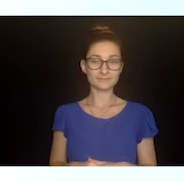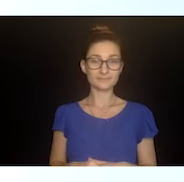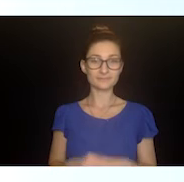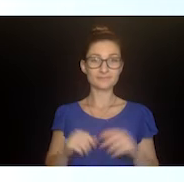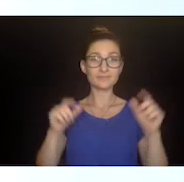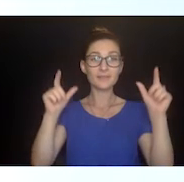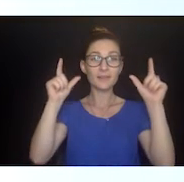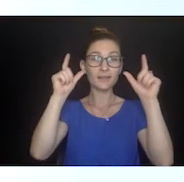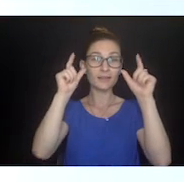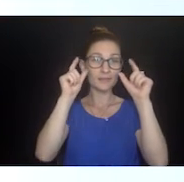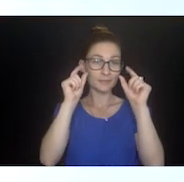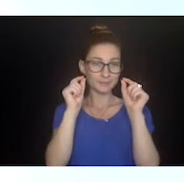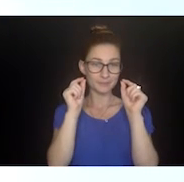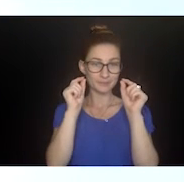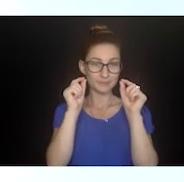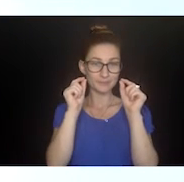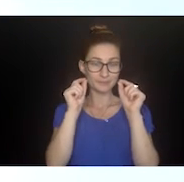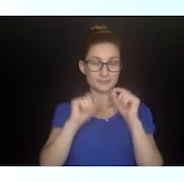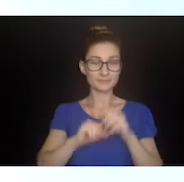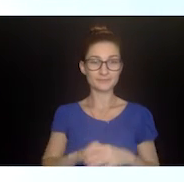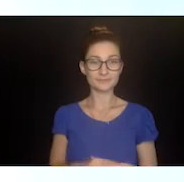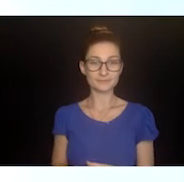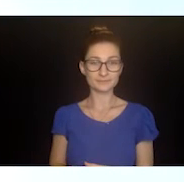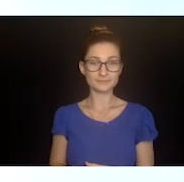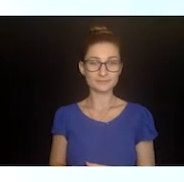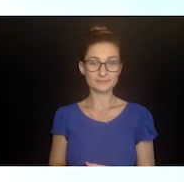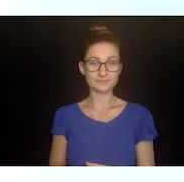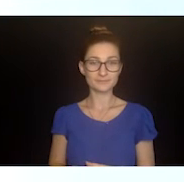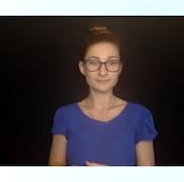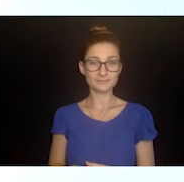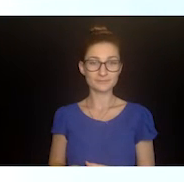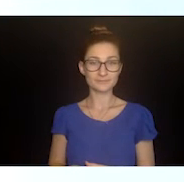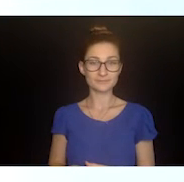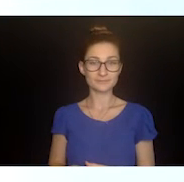and then gently close your eyes.